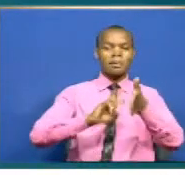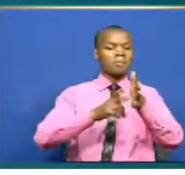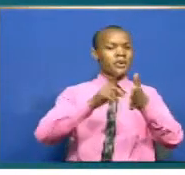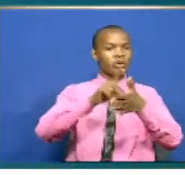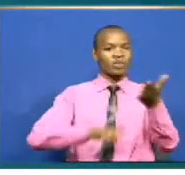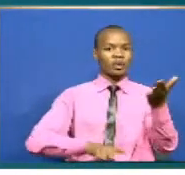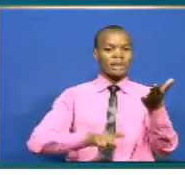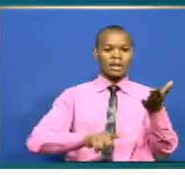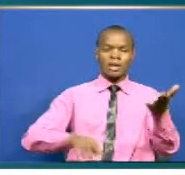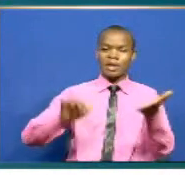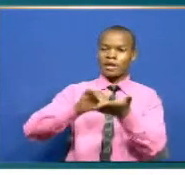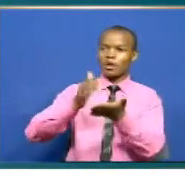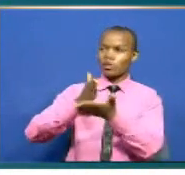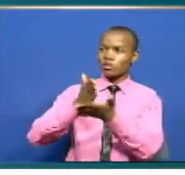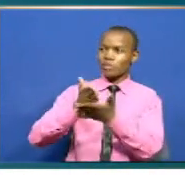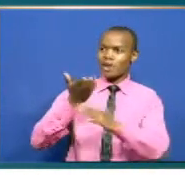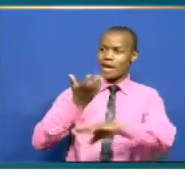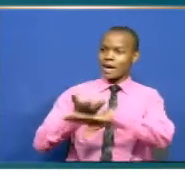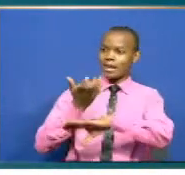huge burden